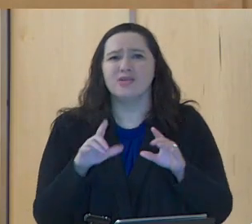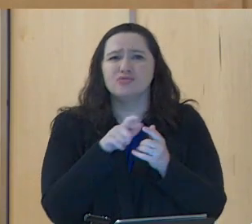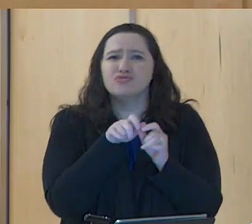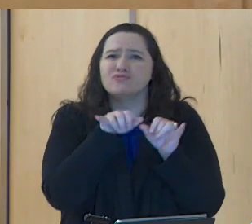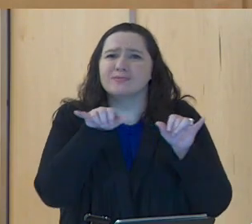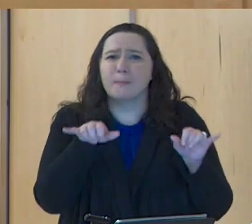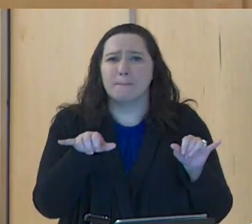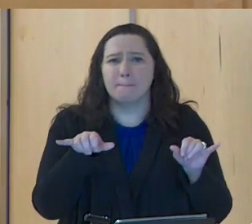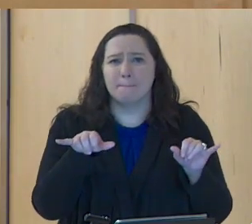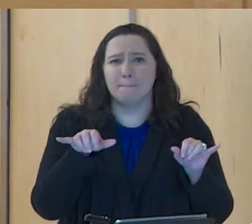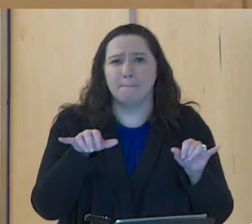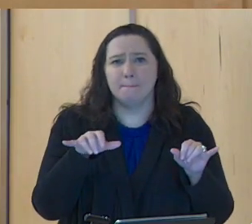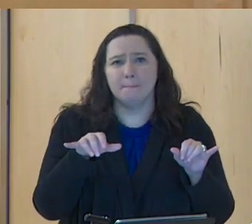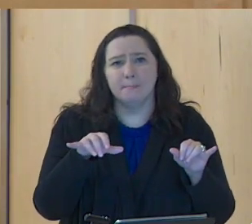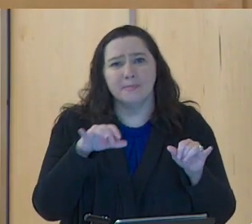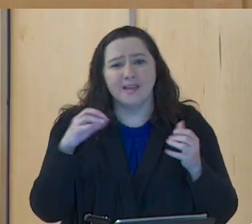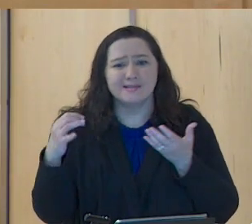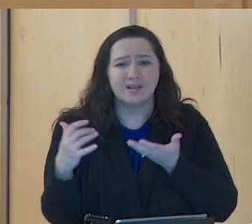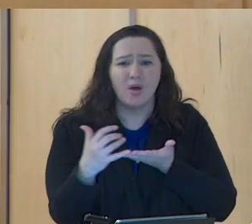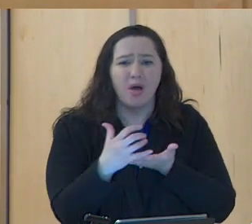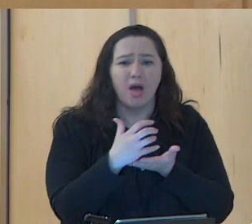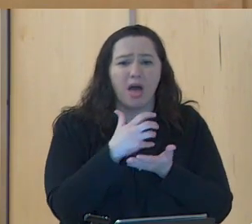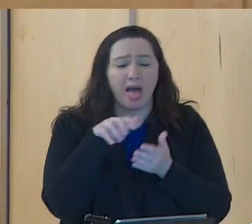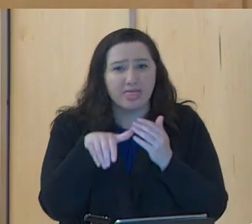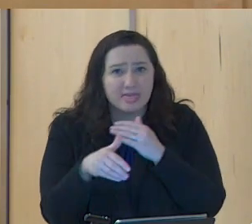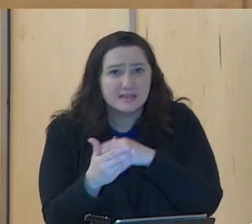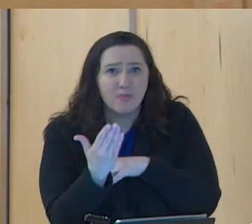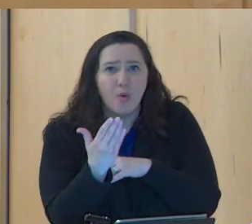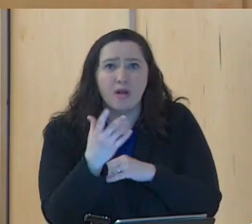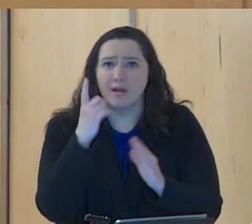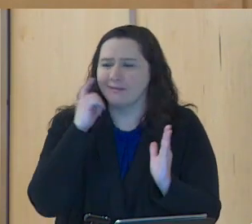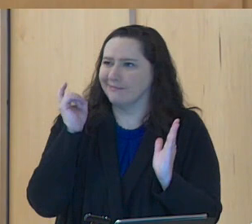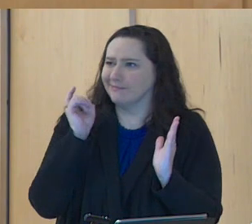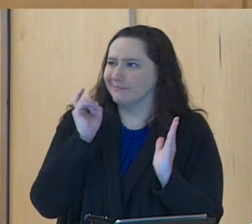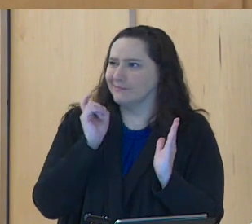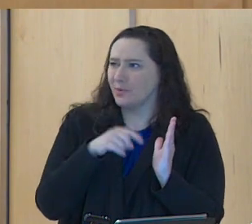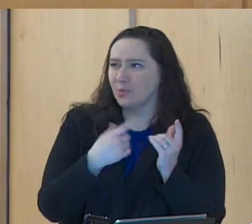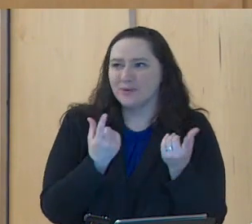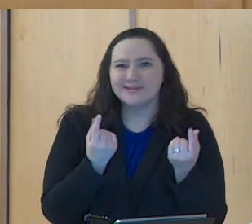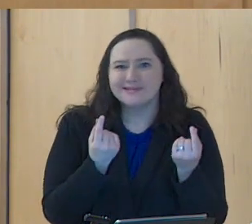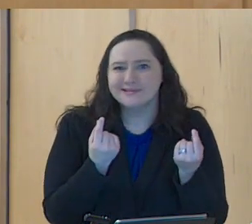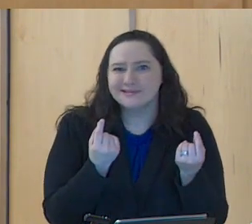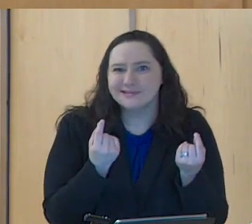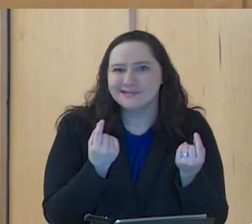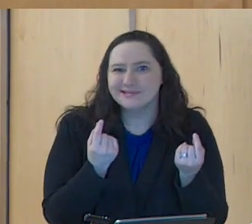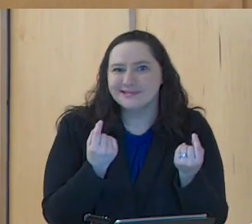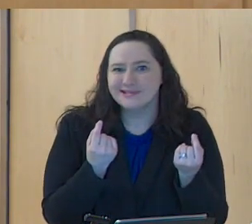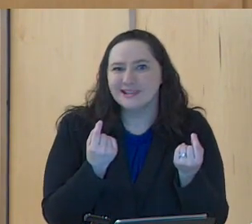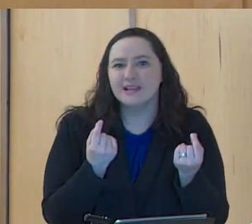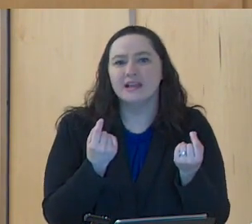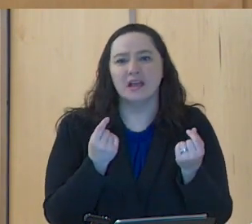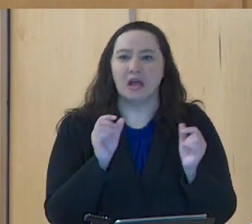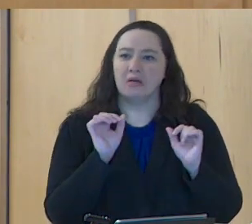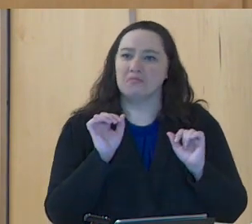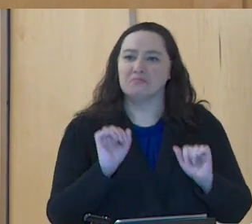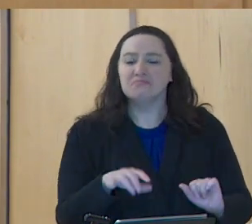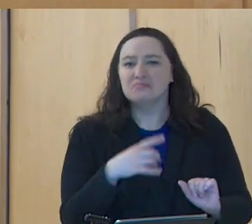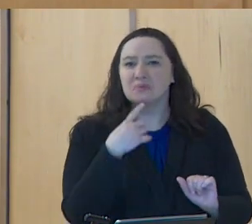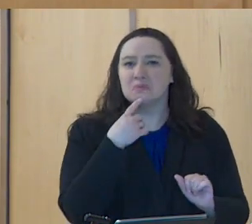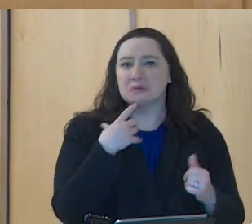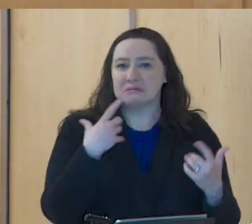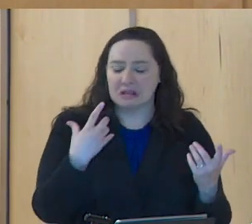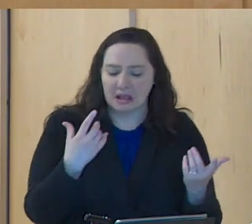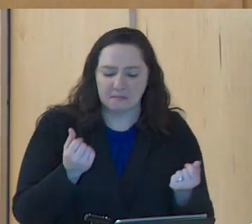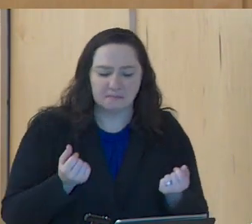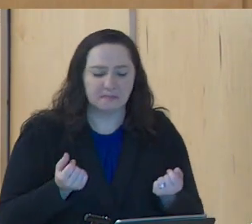And so as we gather here this morning, did you notice how we're doing that? In a way, you could say that